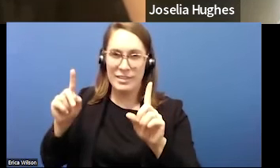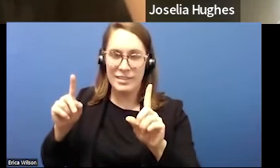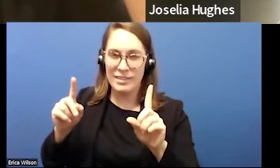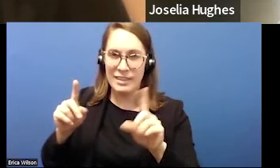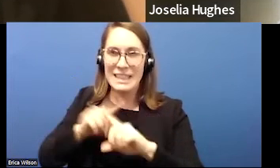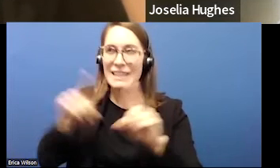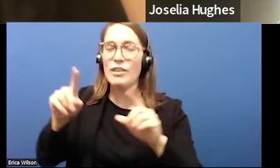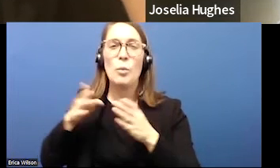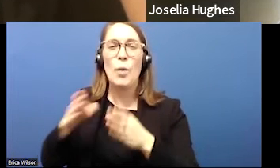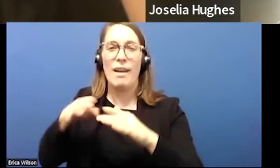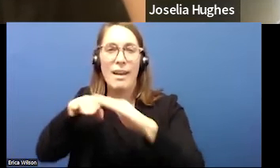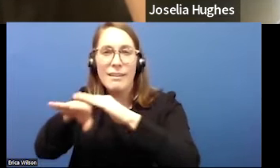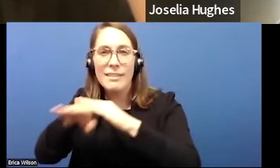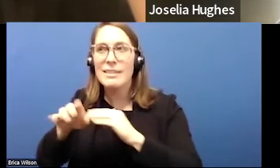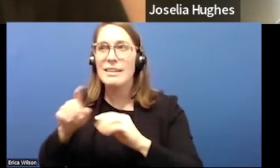And like